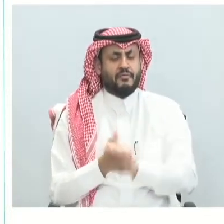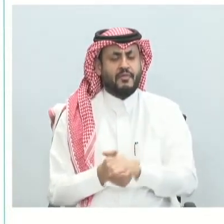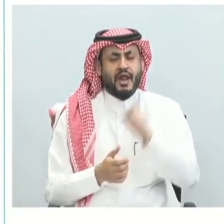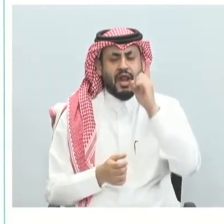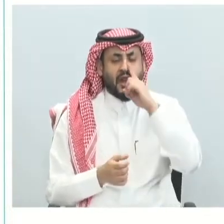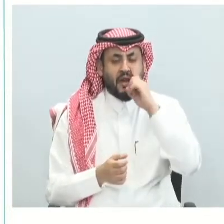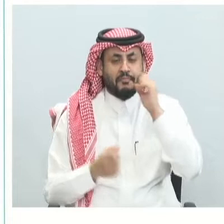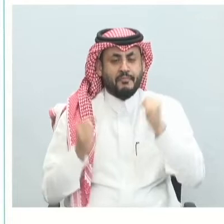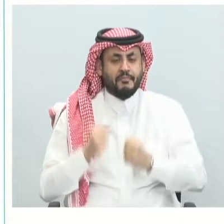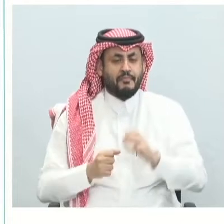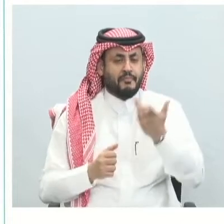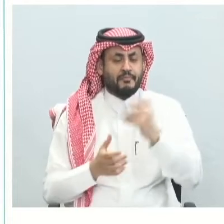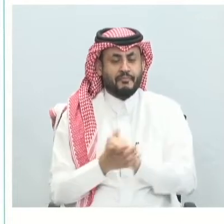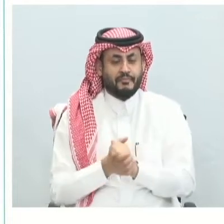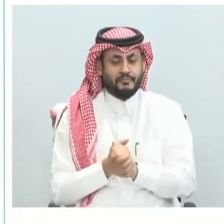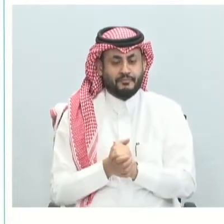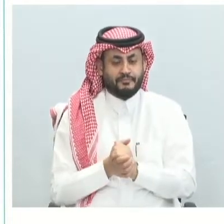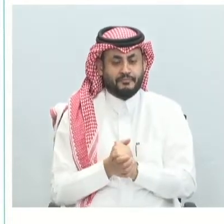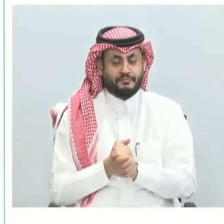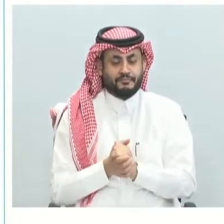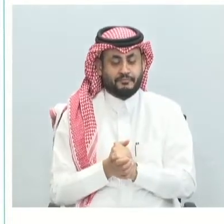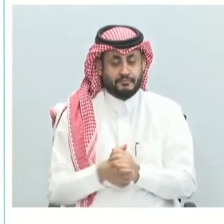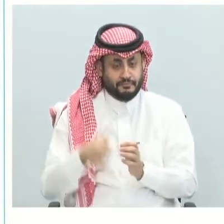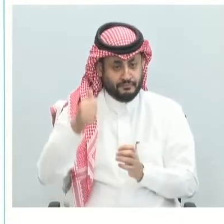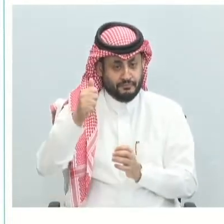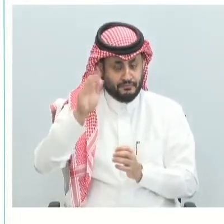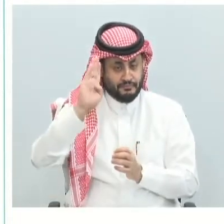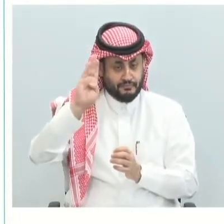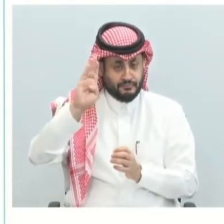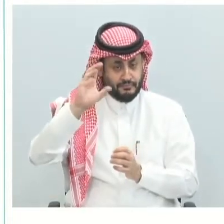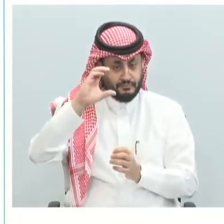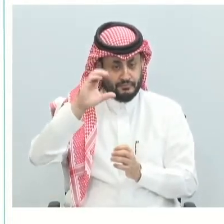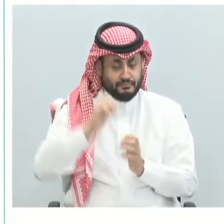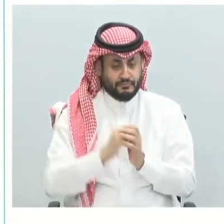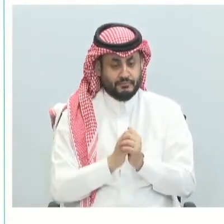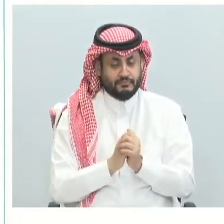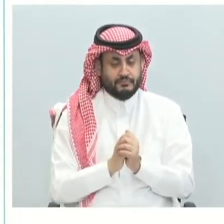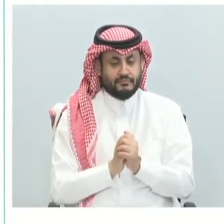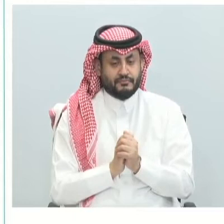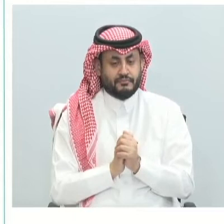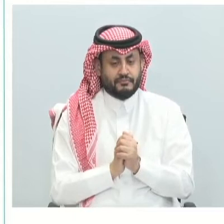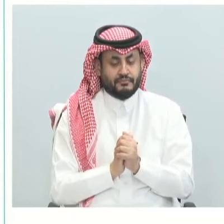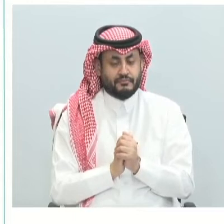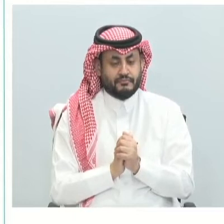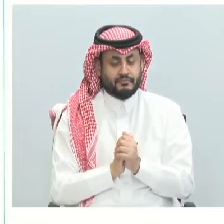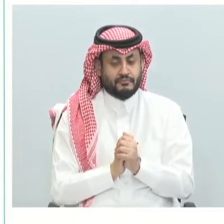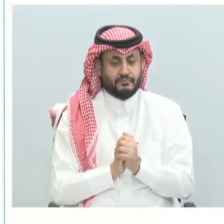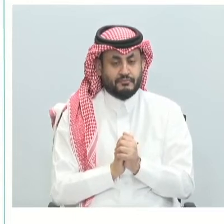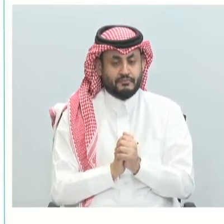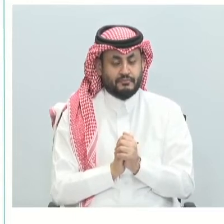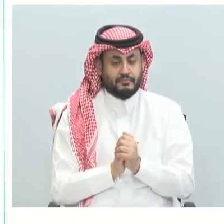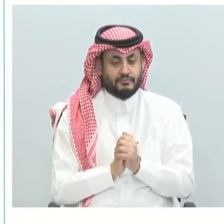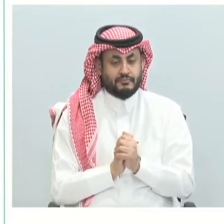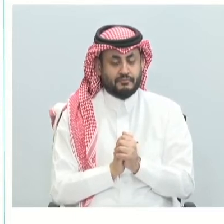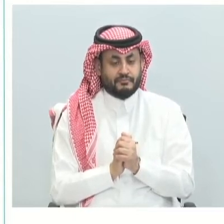yellow today? Who is wearing yellow today? Is it A? Is it B? Or is it C? What do you think? Who